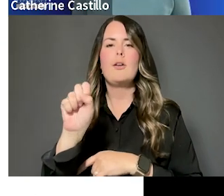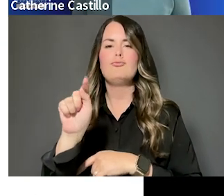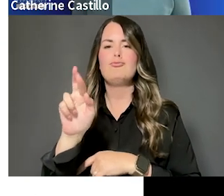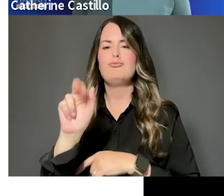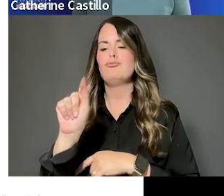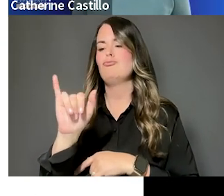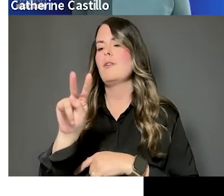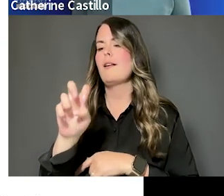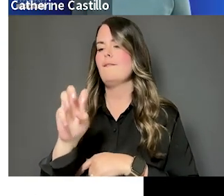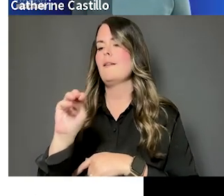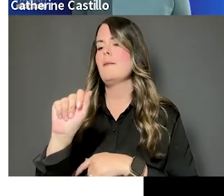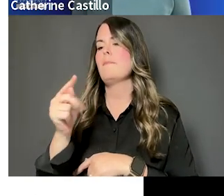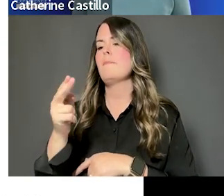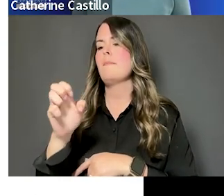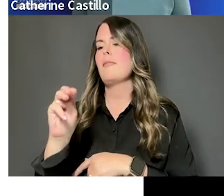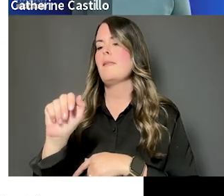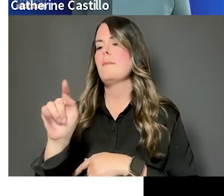illustrativemathematics.org.